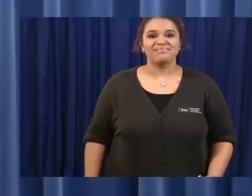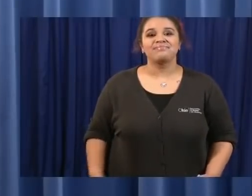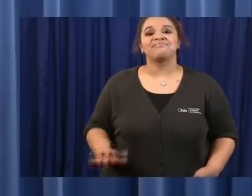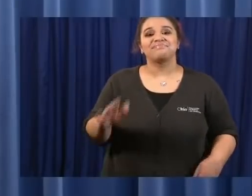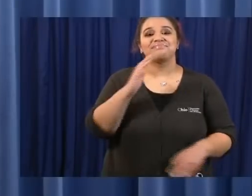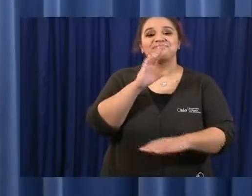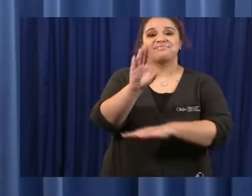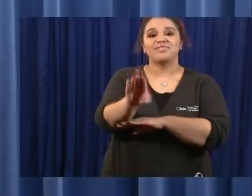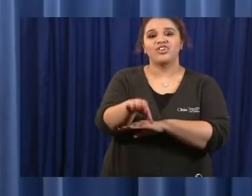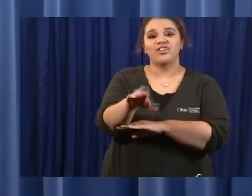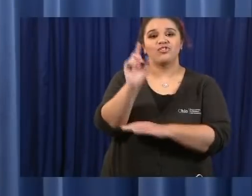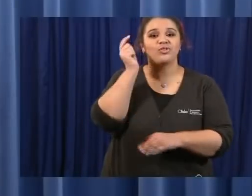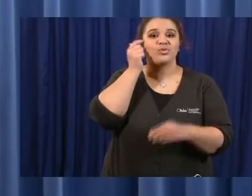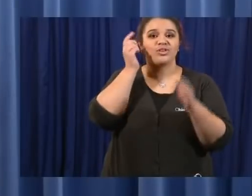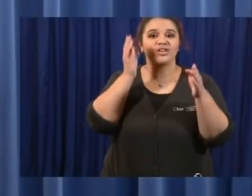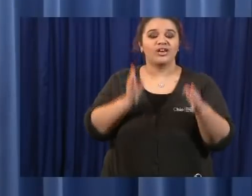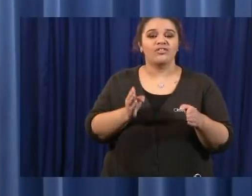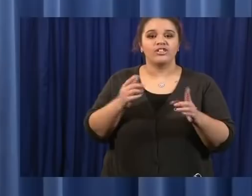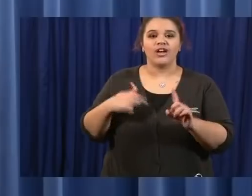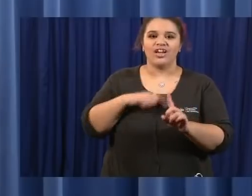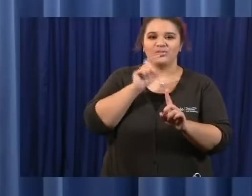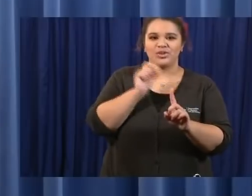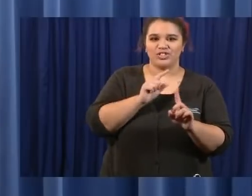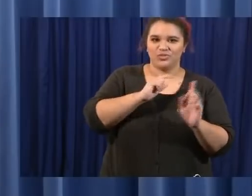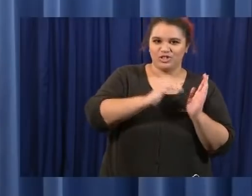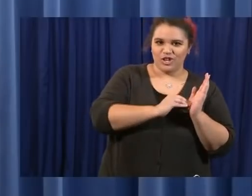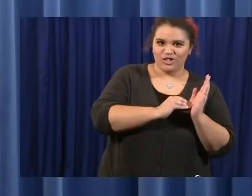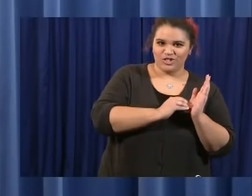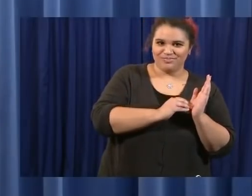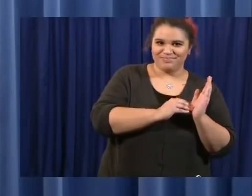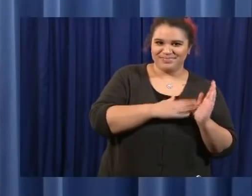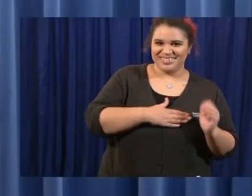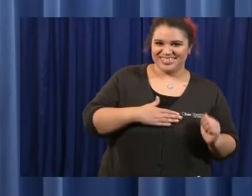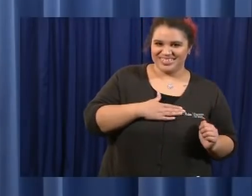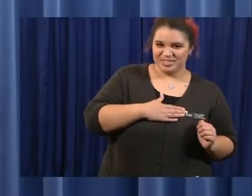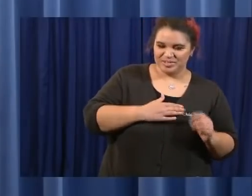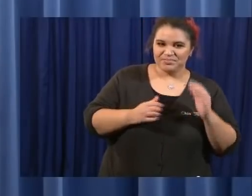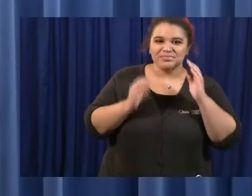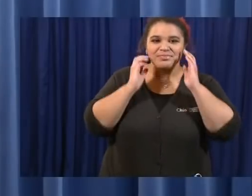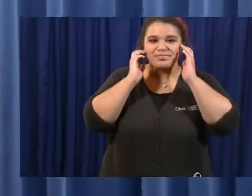Good afternoon, Governor. A question for Dr. Acton, if I may.